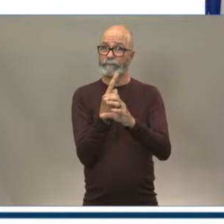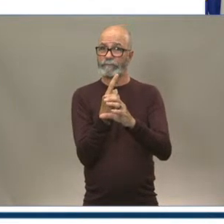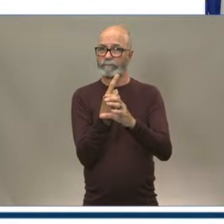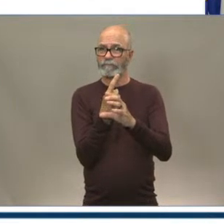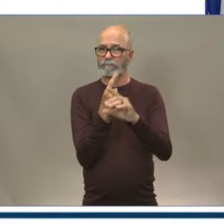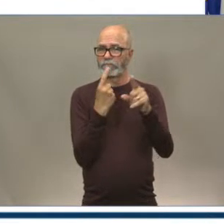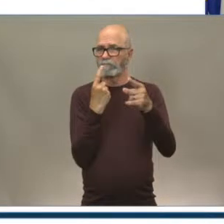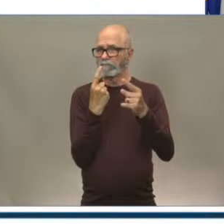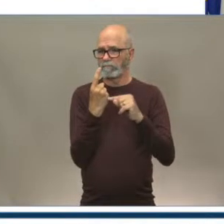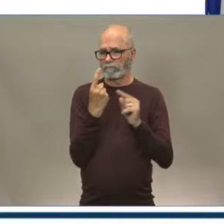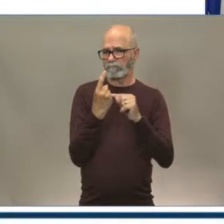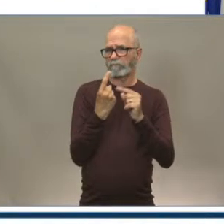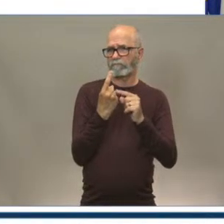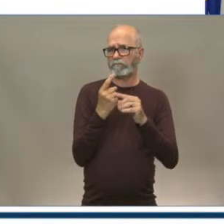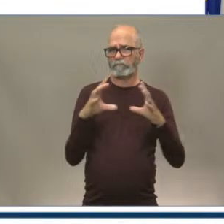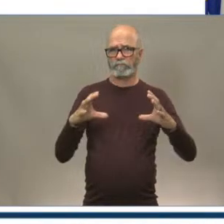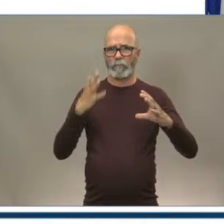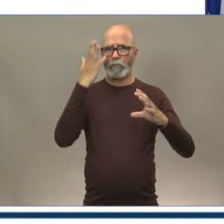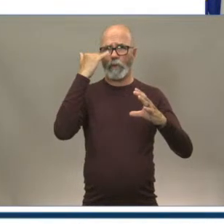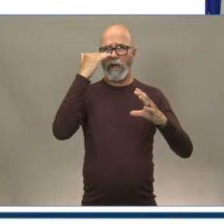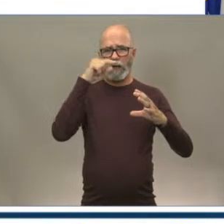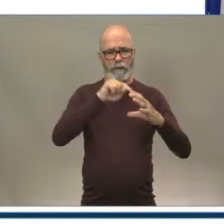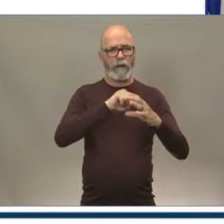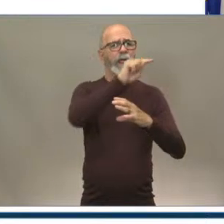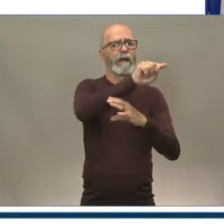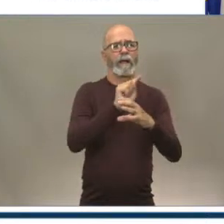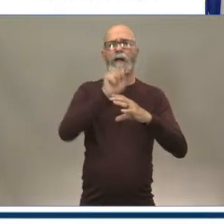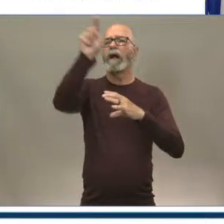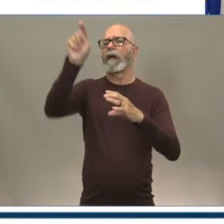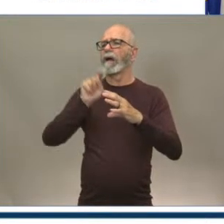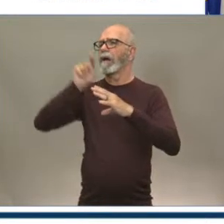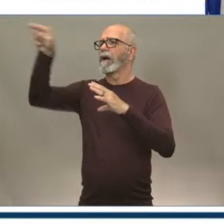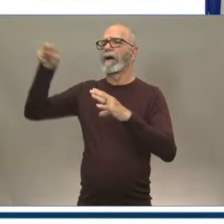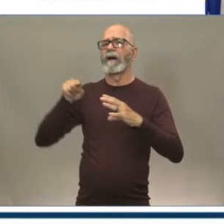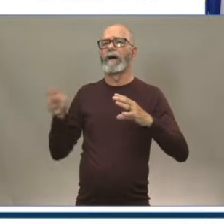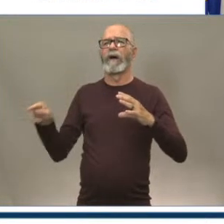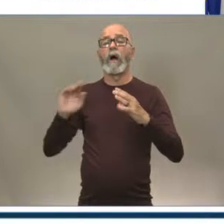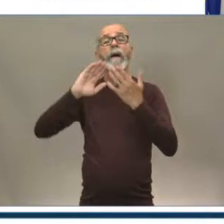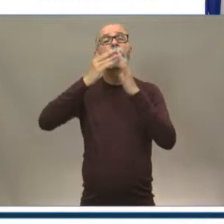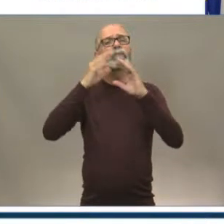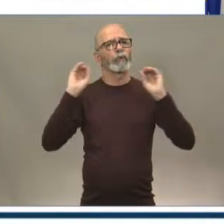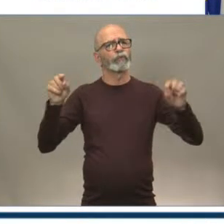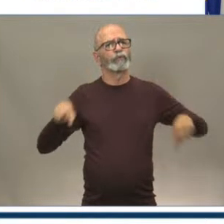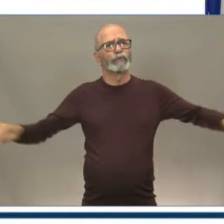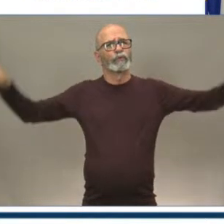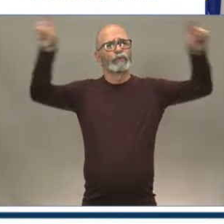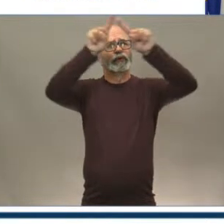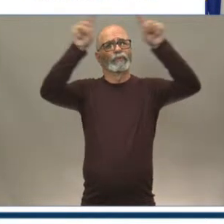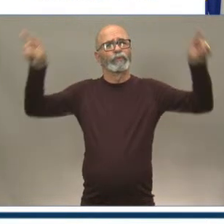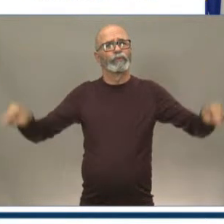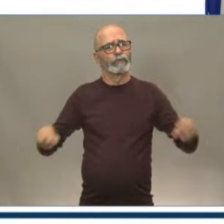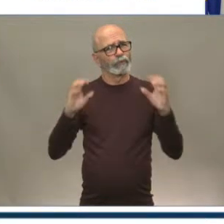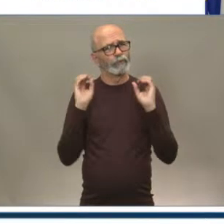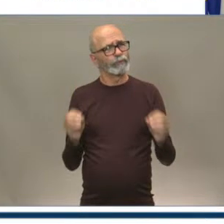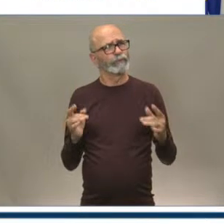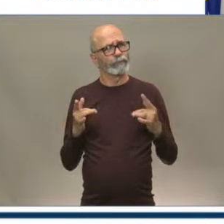Why are we not seeing those signs of community spread outside the Halifax area? What are